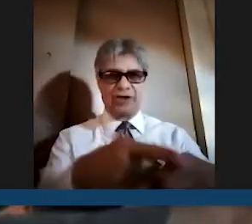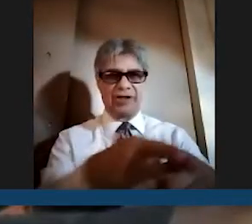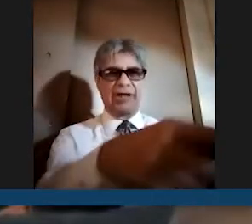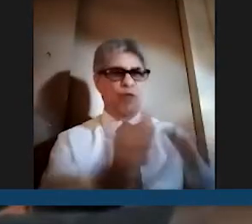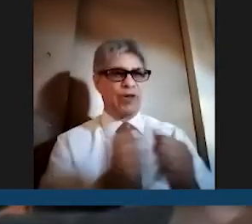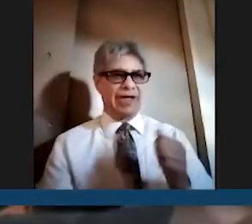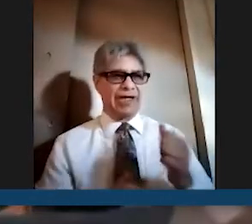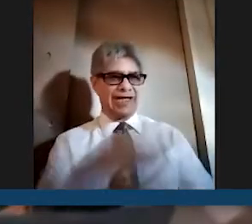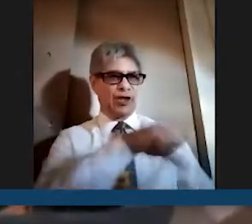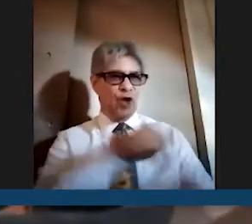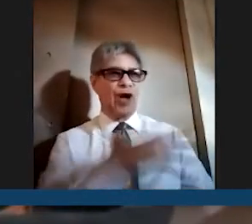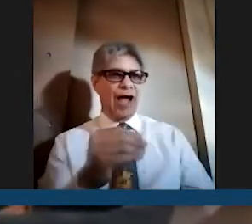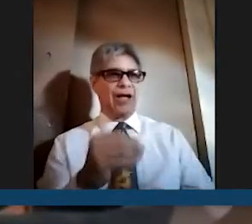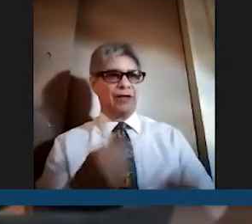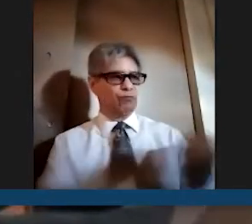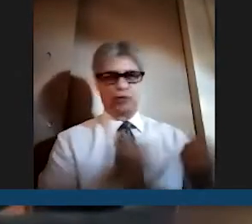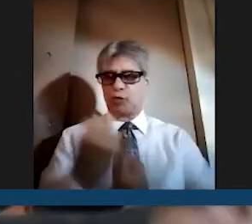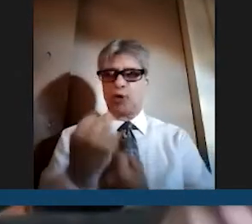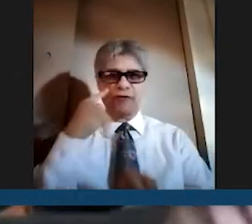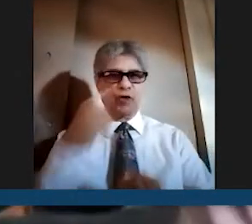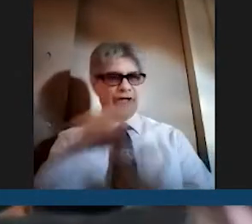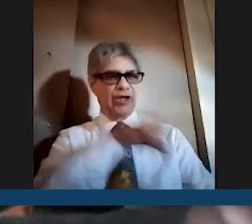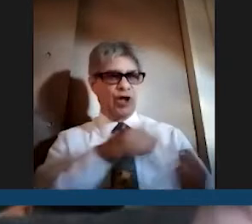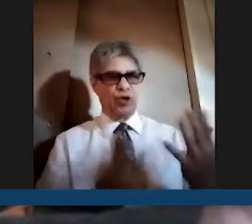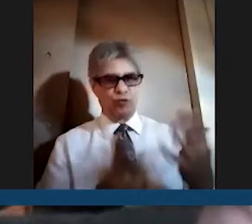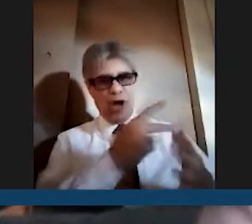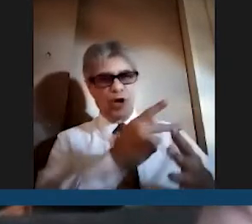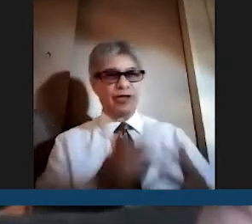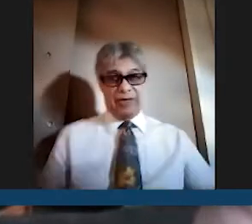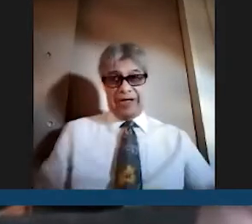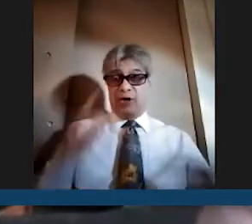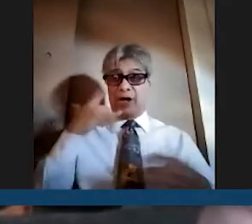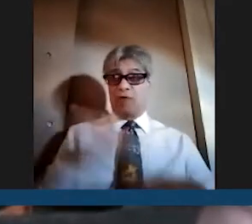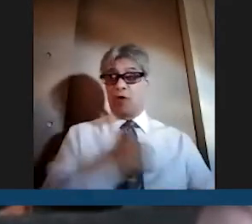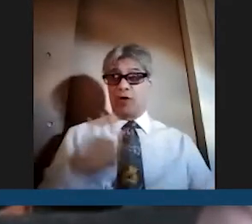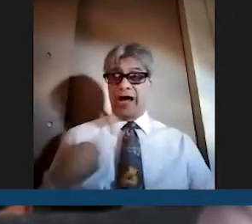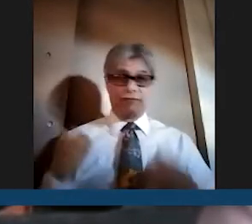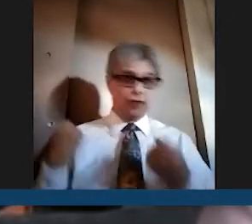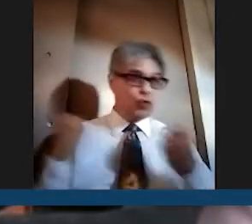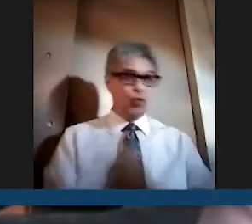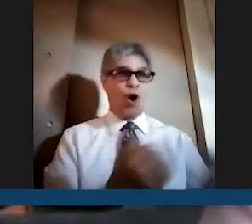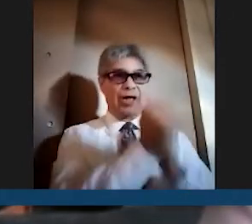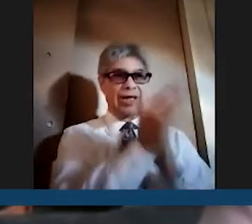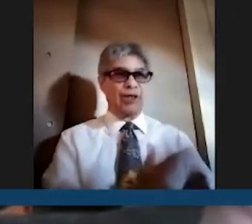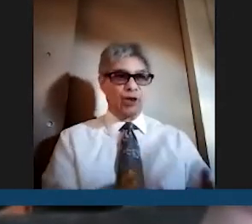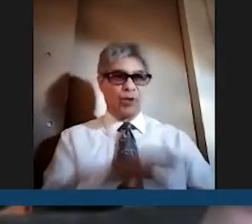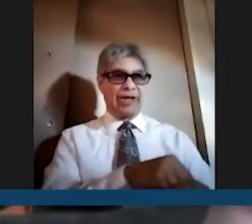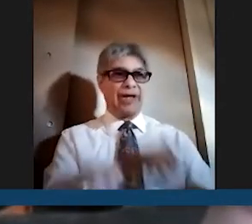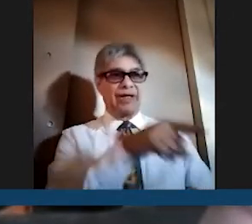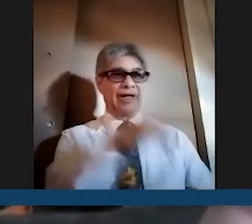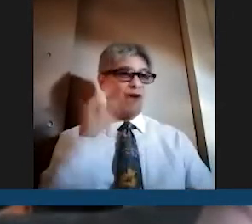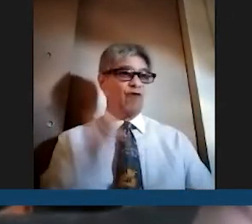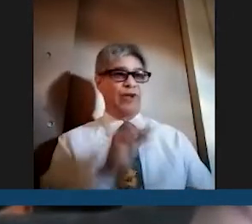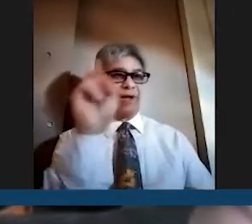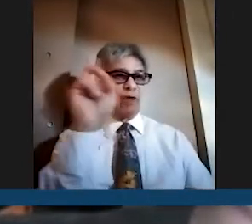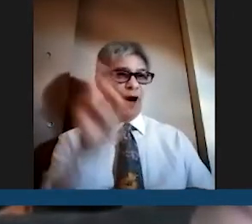for one another's priorities. And, we're lucky to live here in California, where we've had just strong leaders within the California Democratic Party, folks like